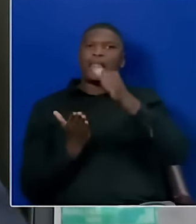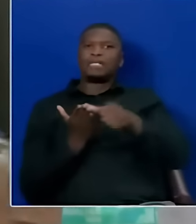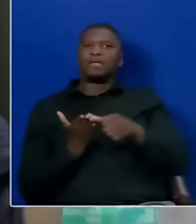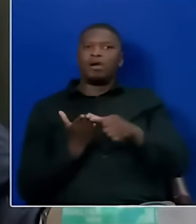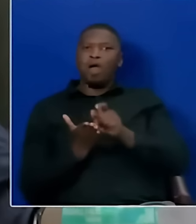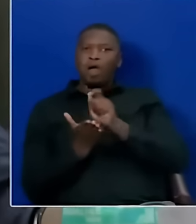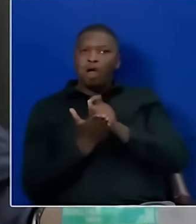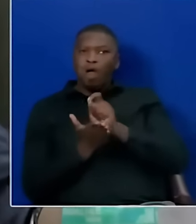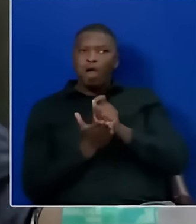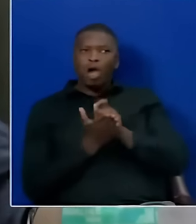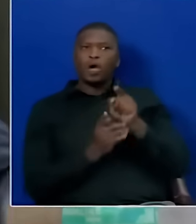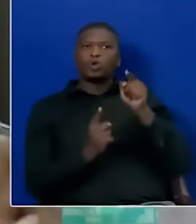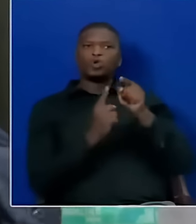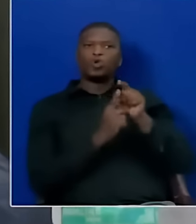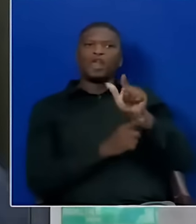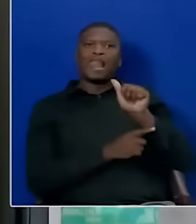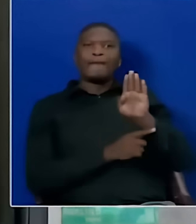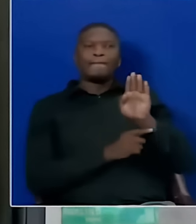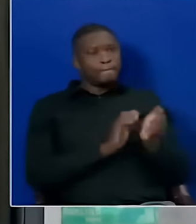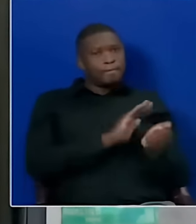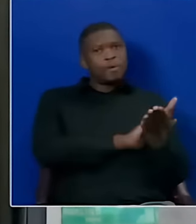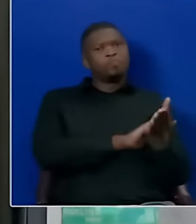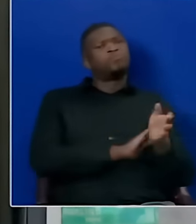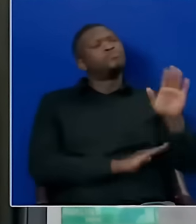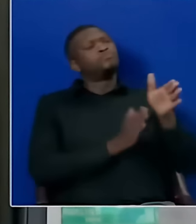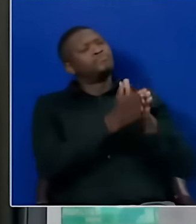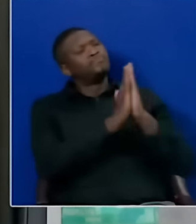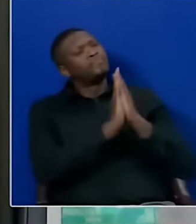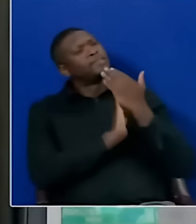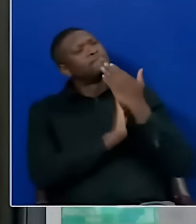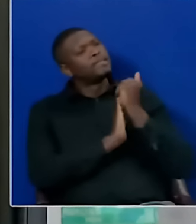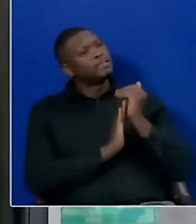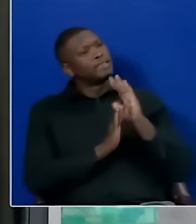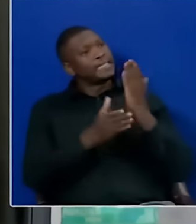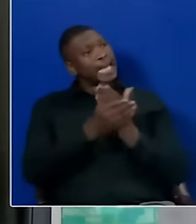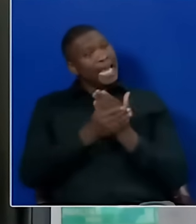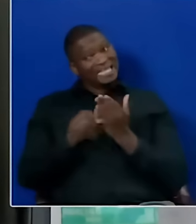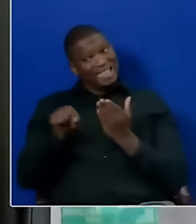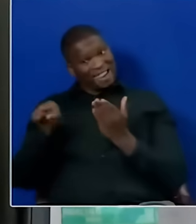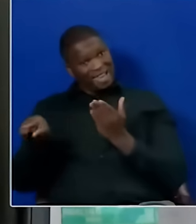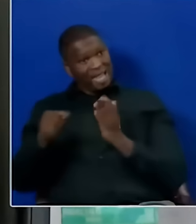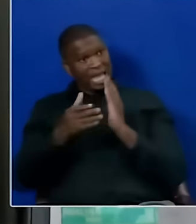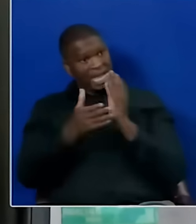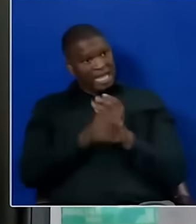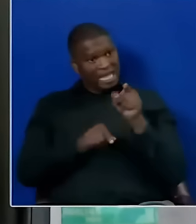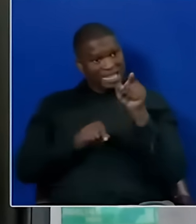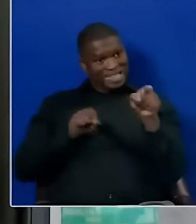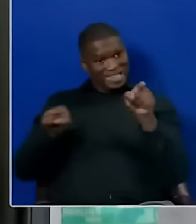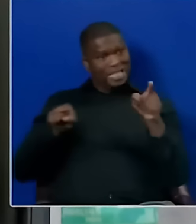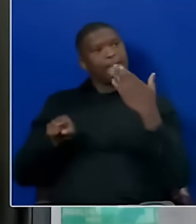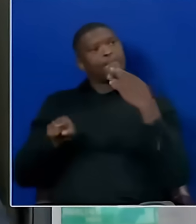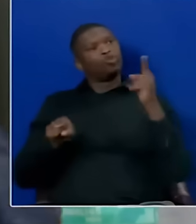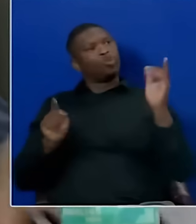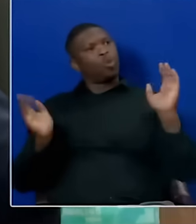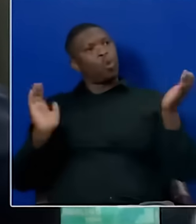to compare this case and see if there are any linkages. And in that